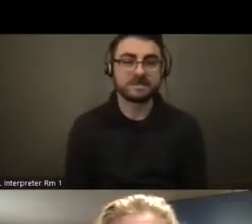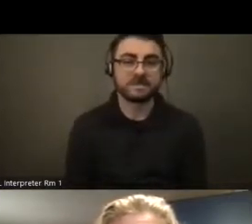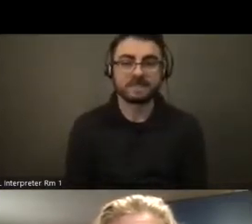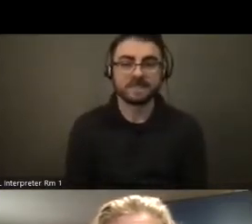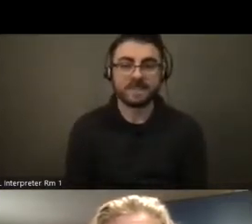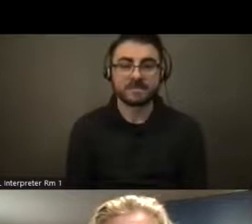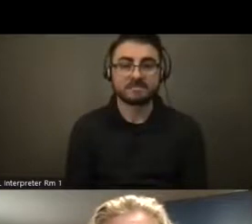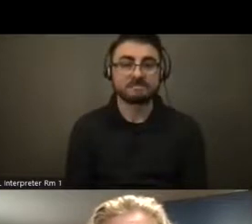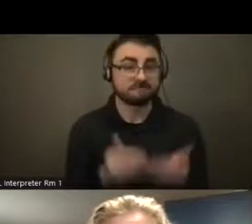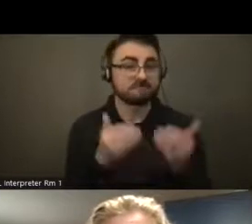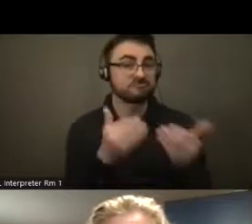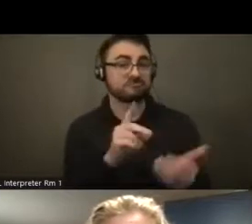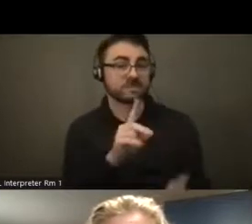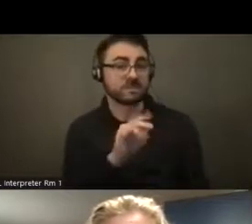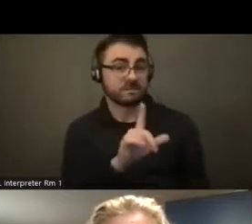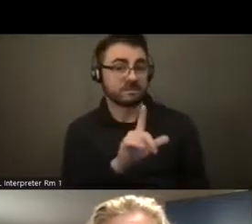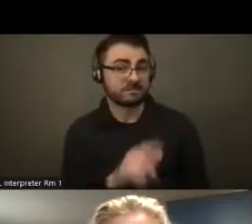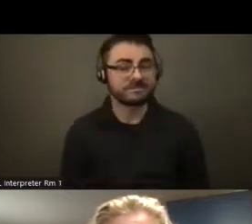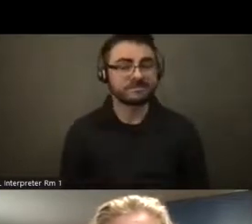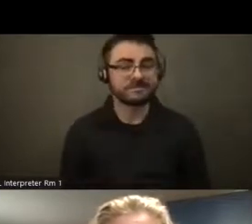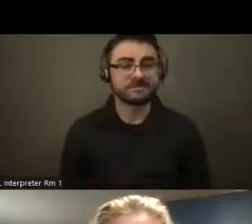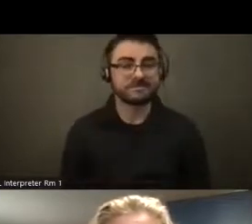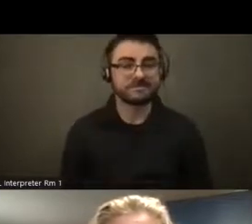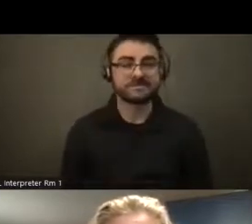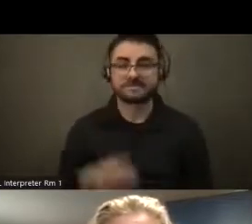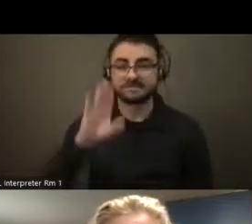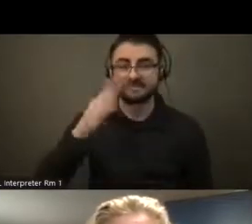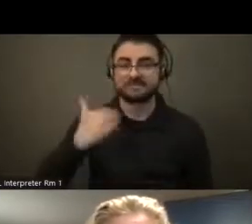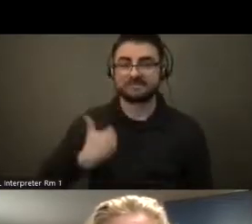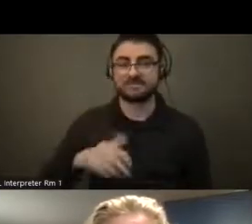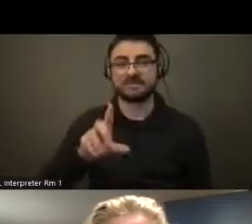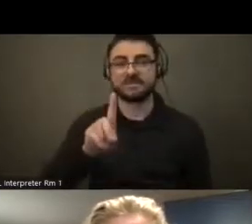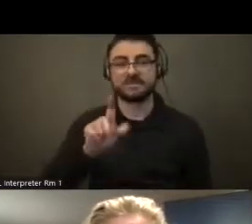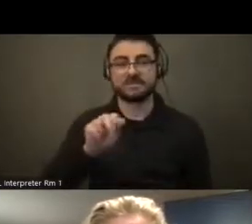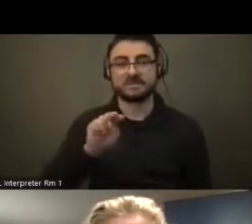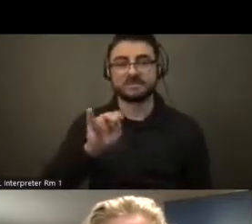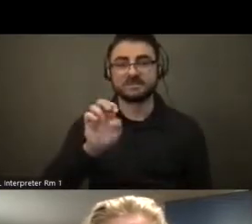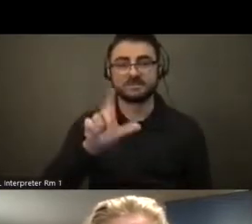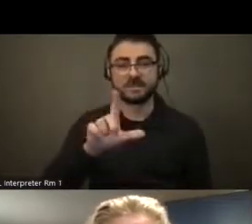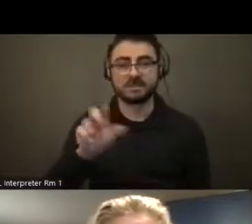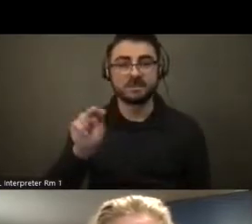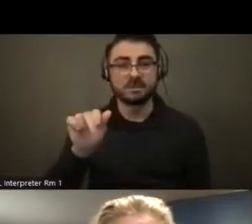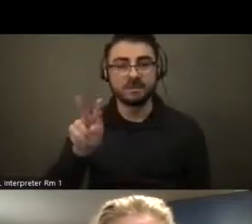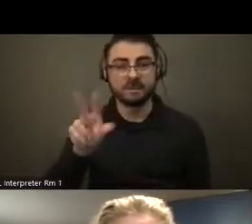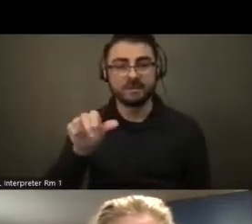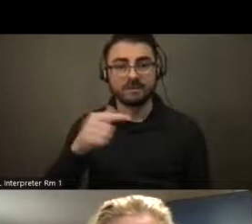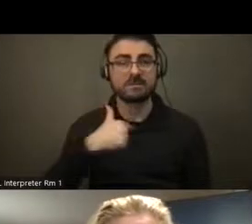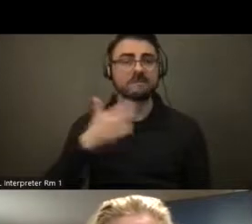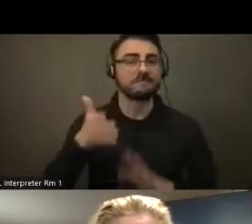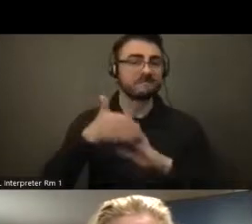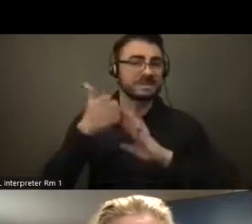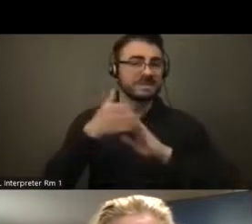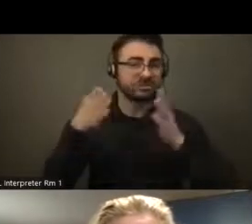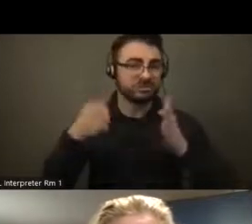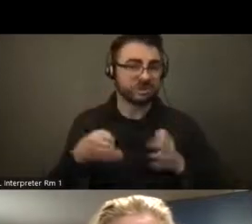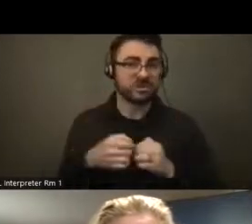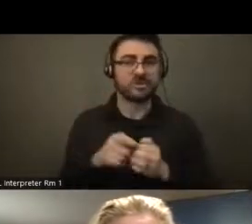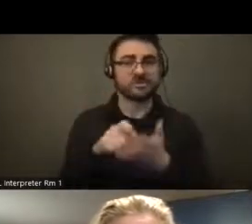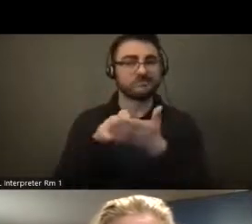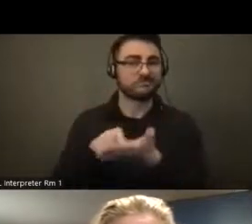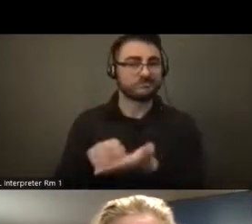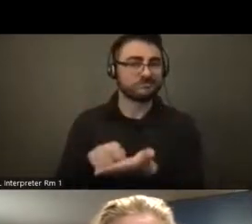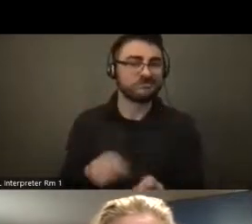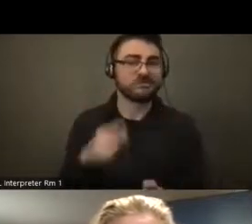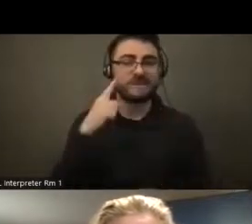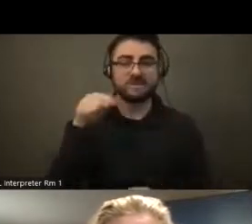Go ahead, Daniel. Yes, my name is Daniel Nava, and I am the facilitator and note taker for session 2 of our